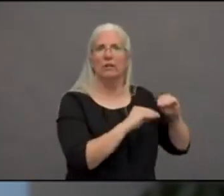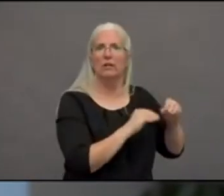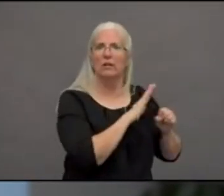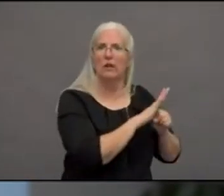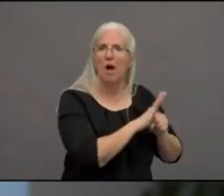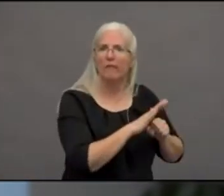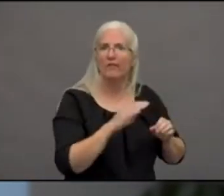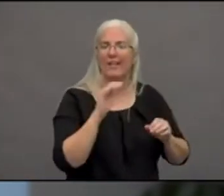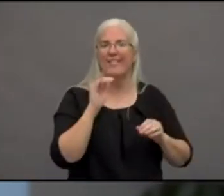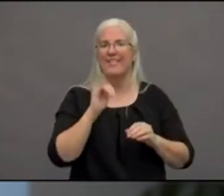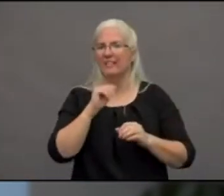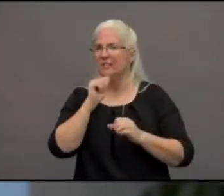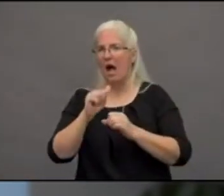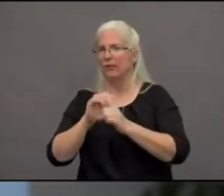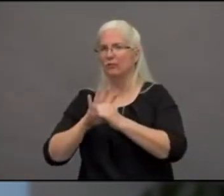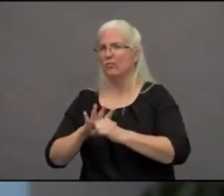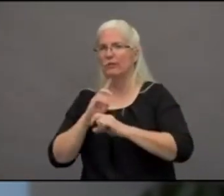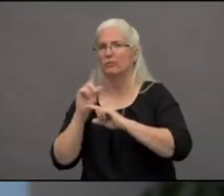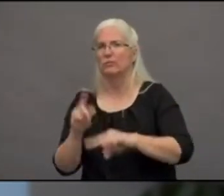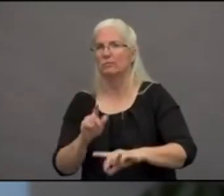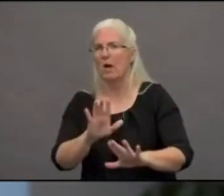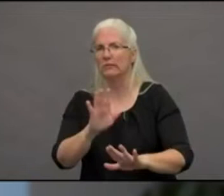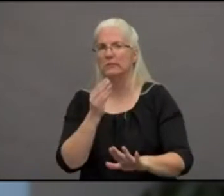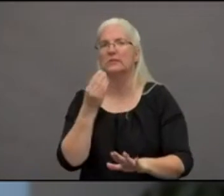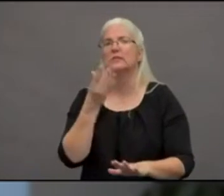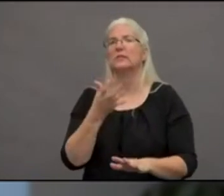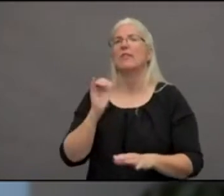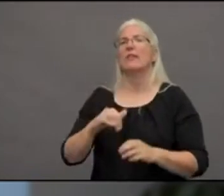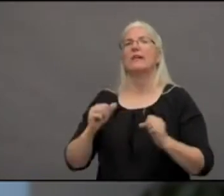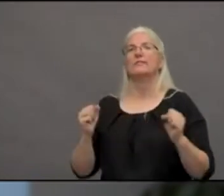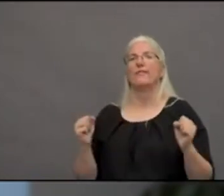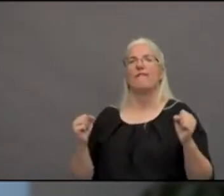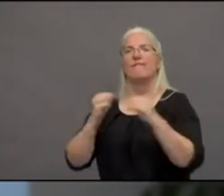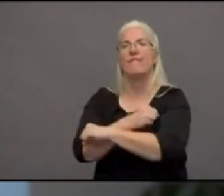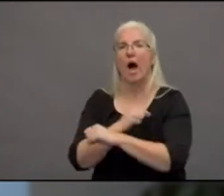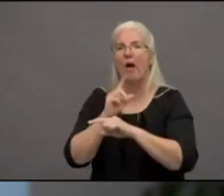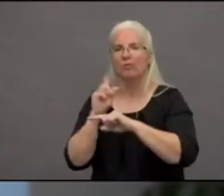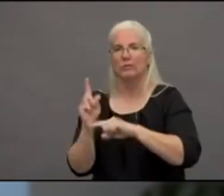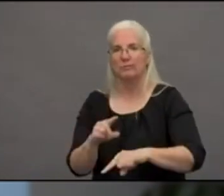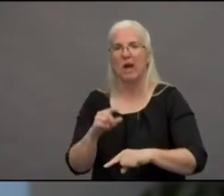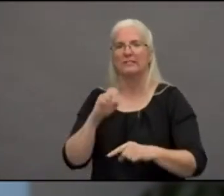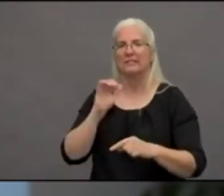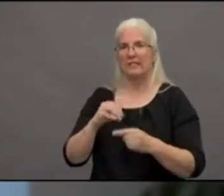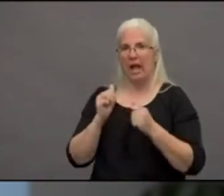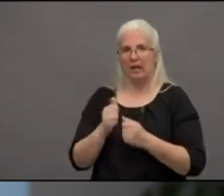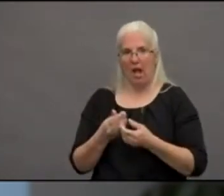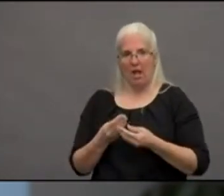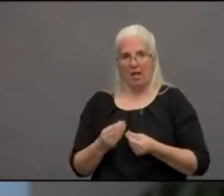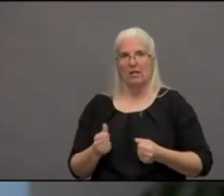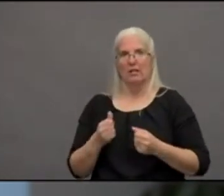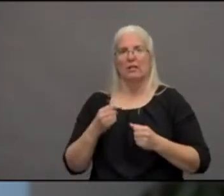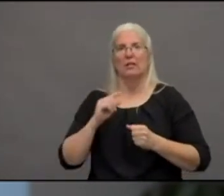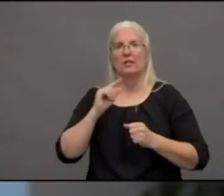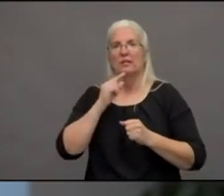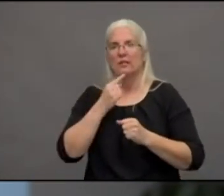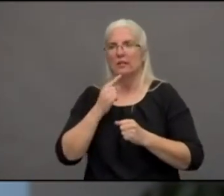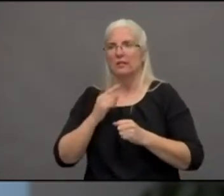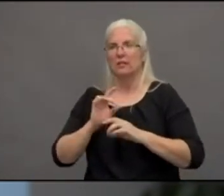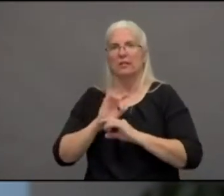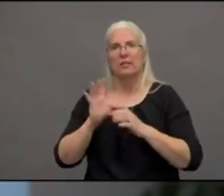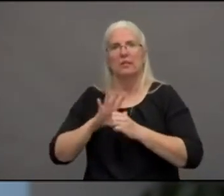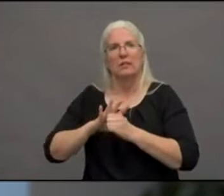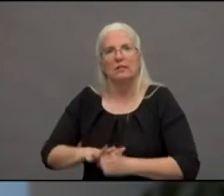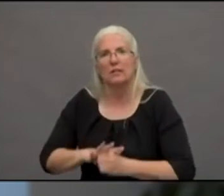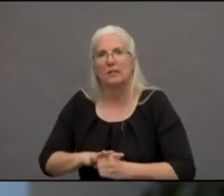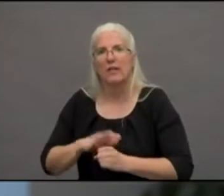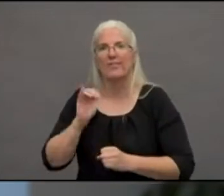to fend off the negative impacts of significant stress and is part of our protective mechanisms. We